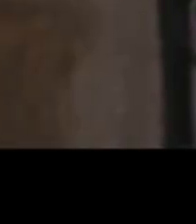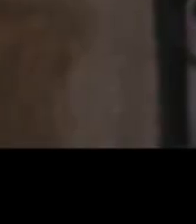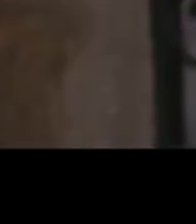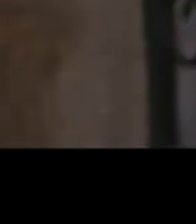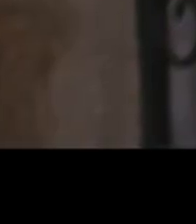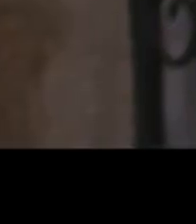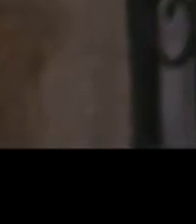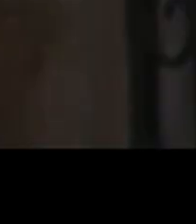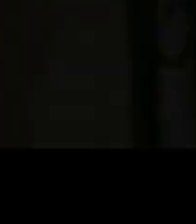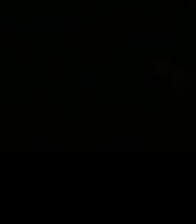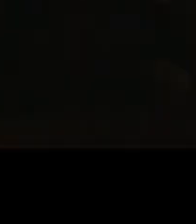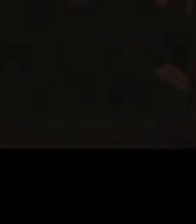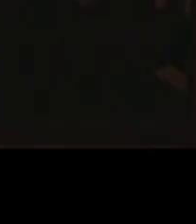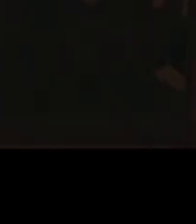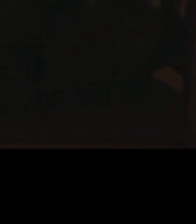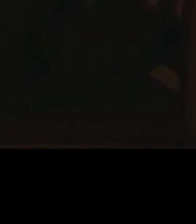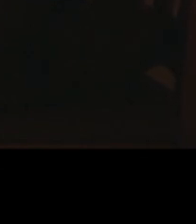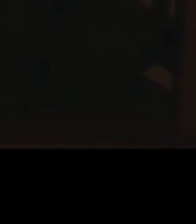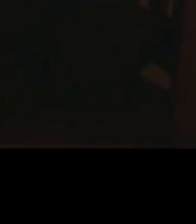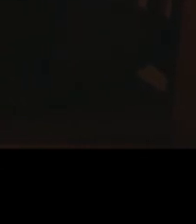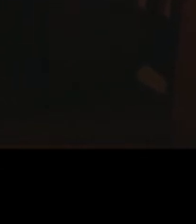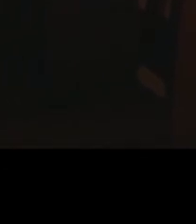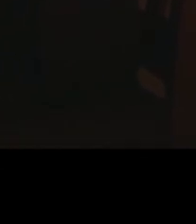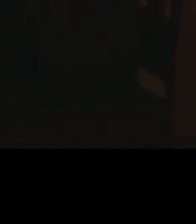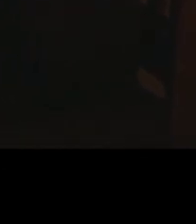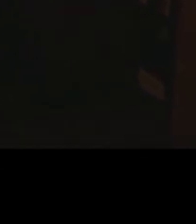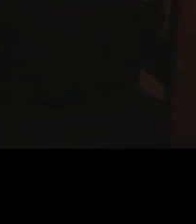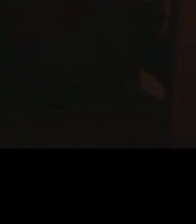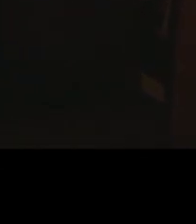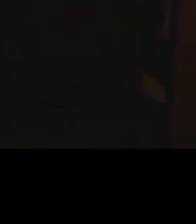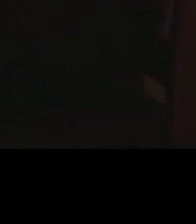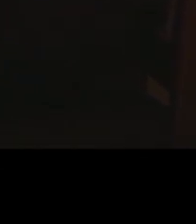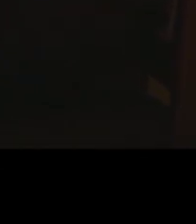vile anakupenda. Tuko na shimo hapa moyoni,